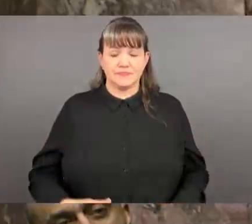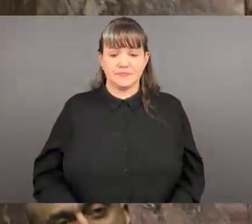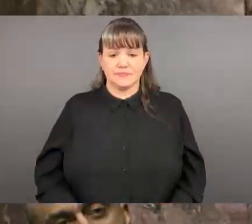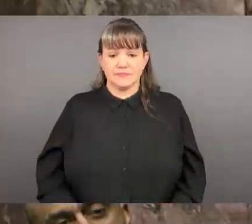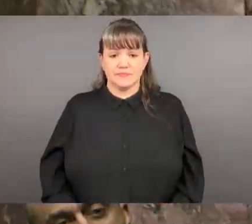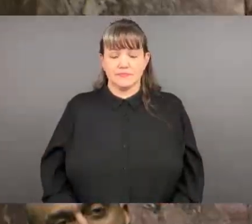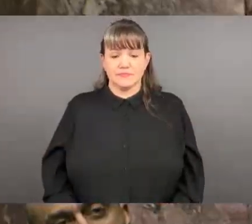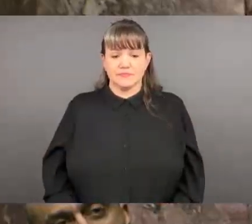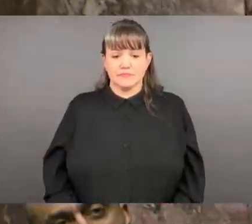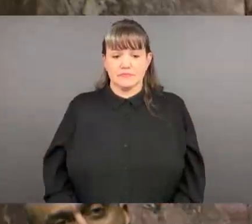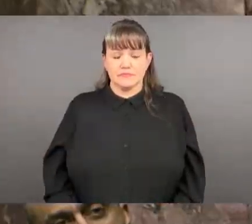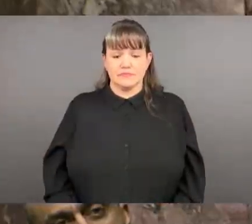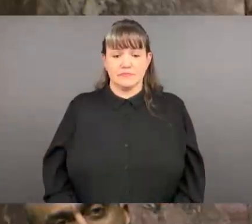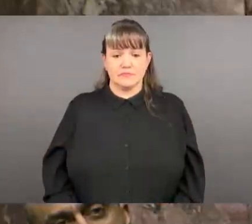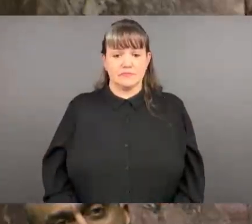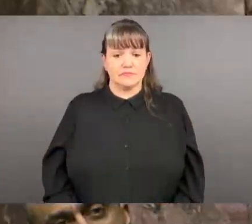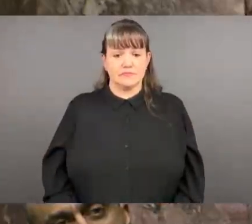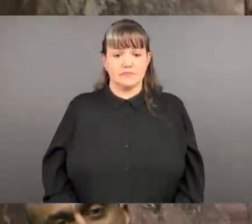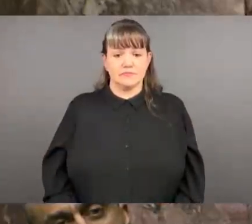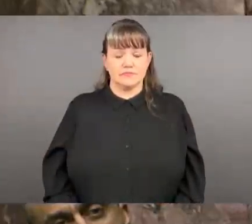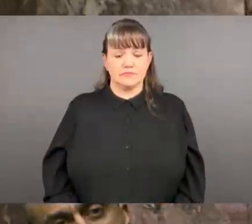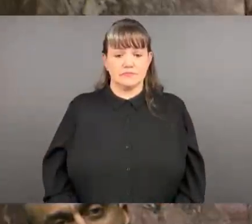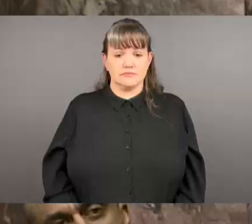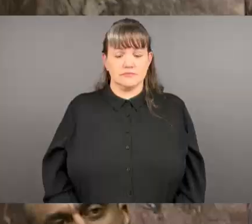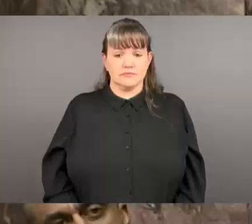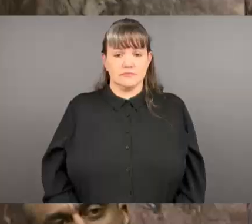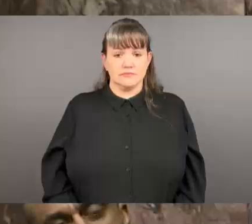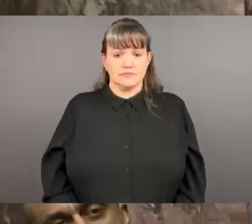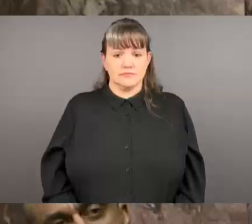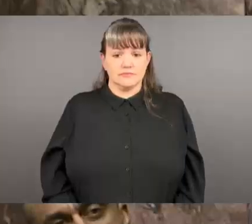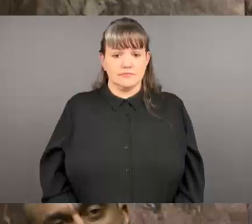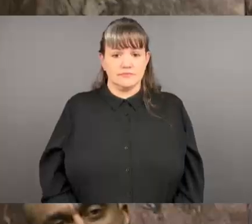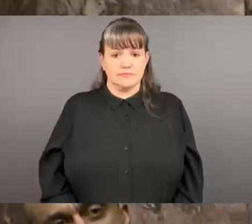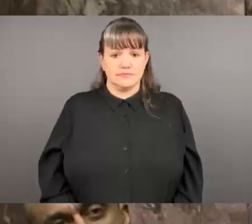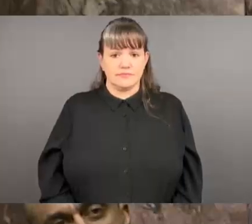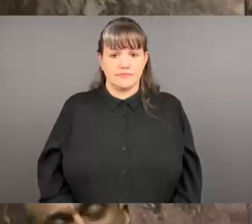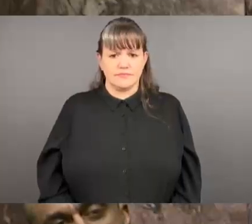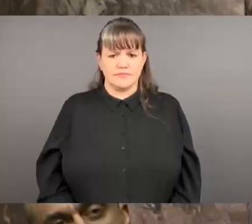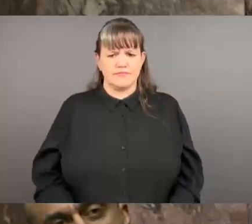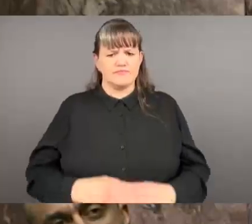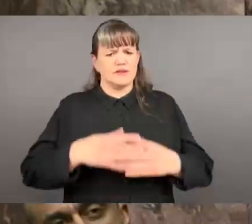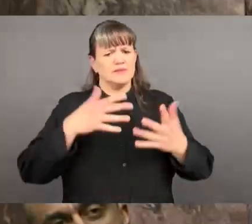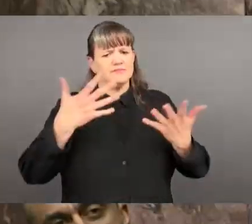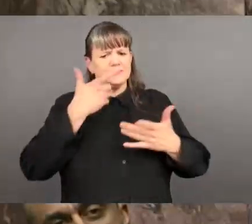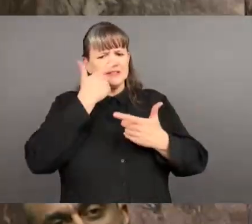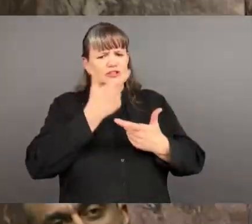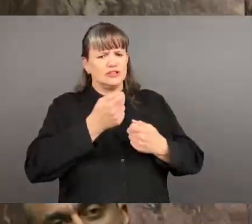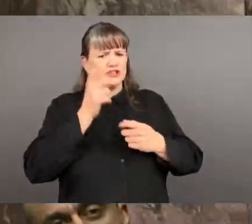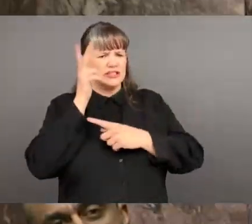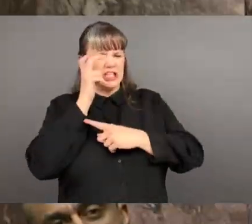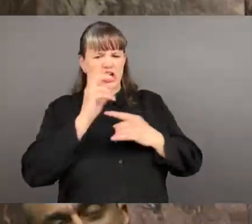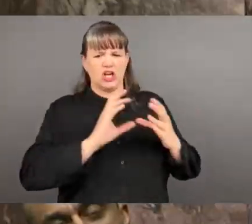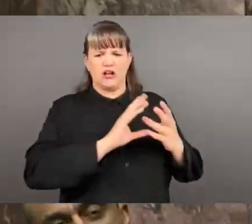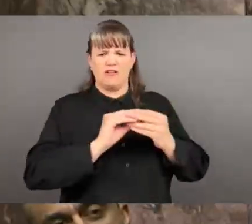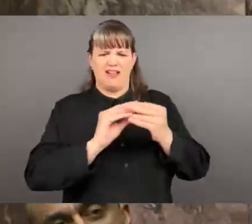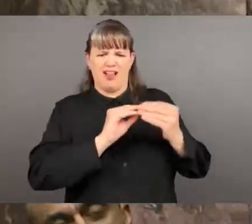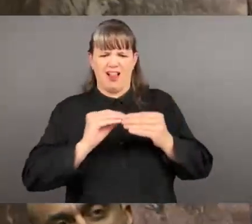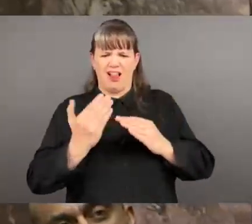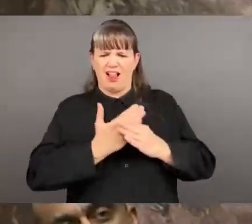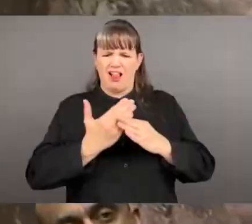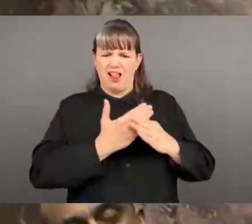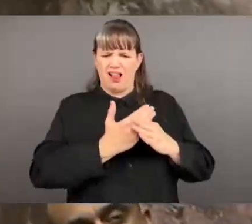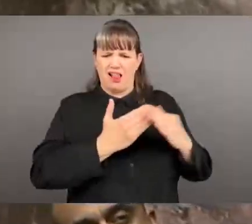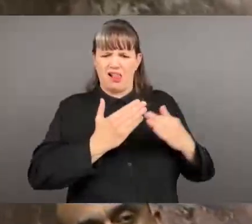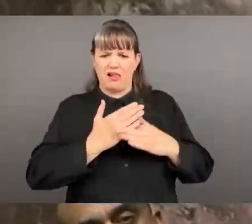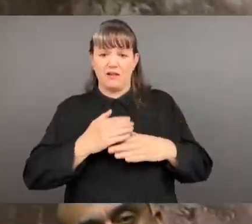thank you, Honourable Speaker. Well, it's really interesting to hear the heckling from the other side, Honourable Speaker, because during the election campaign, their solution